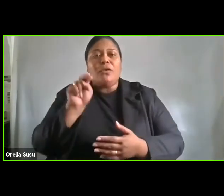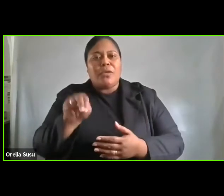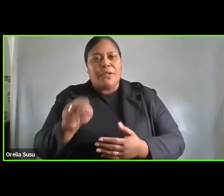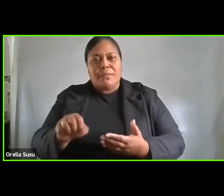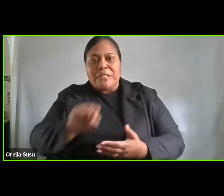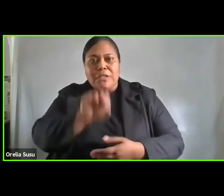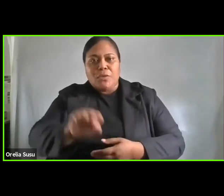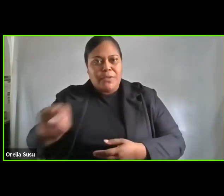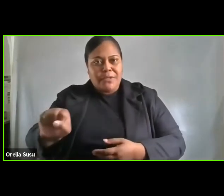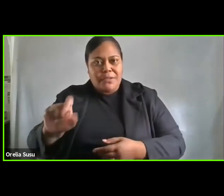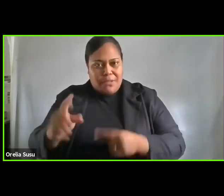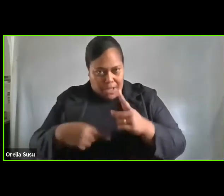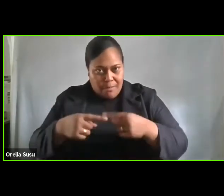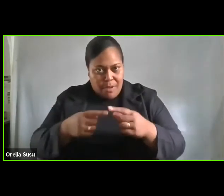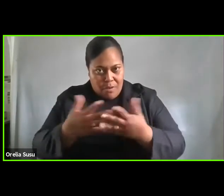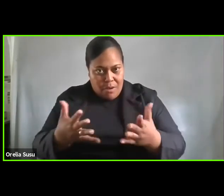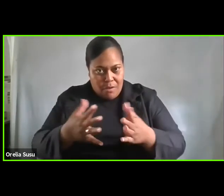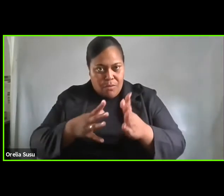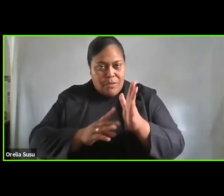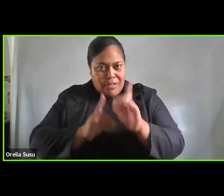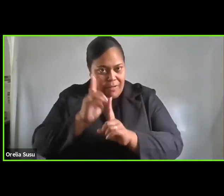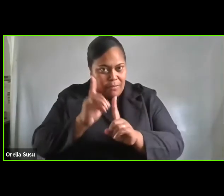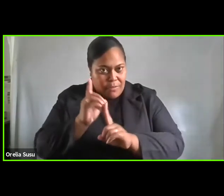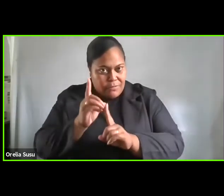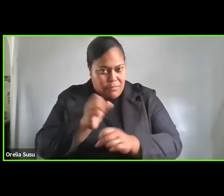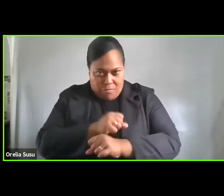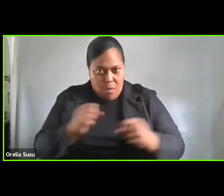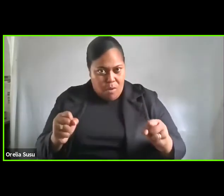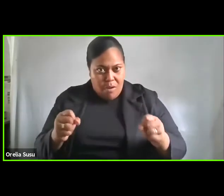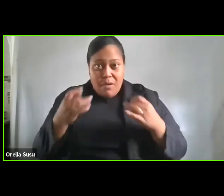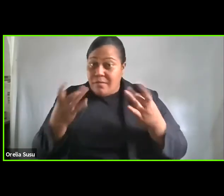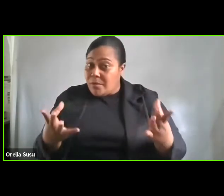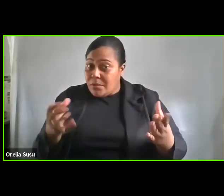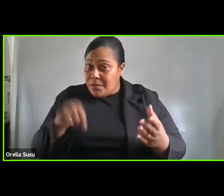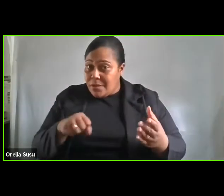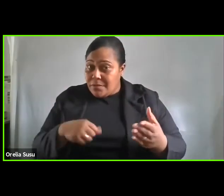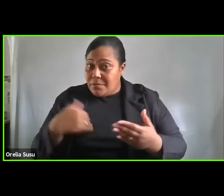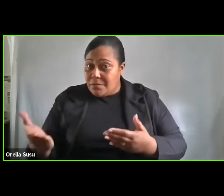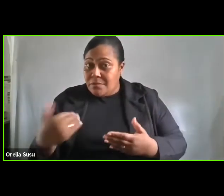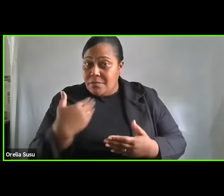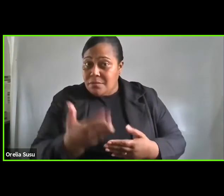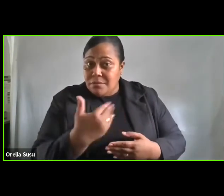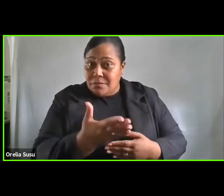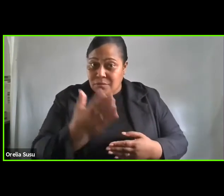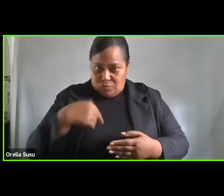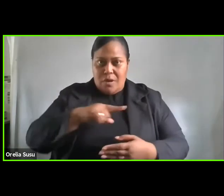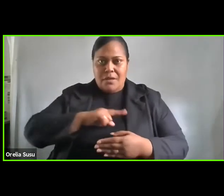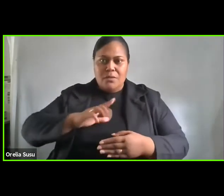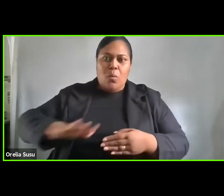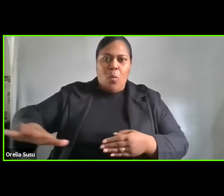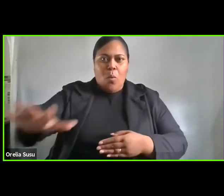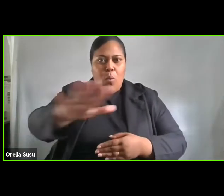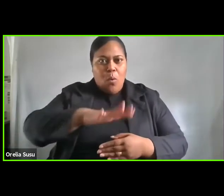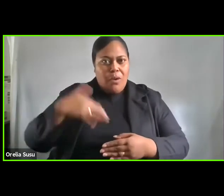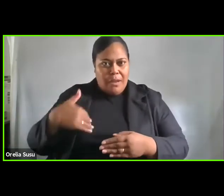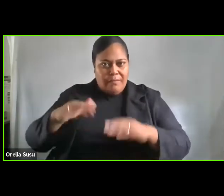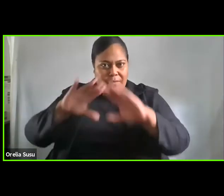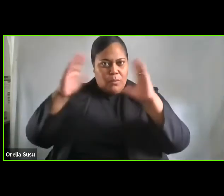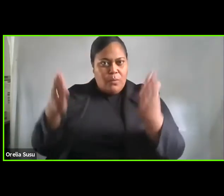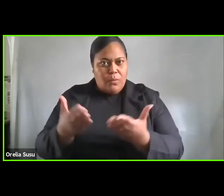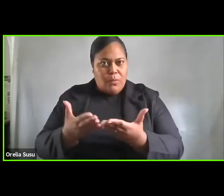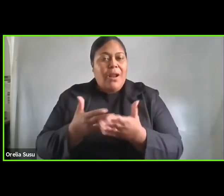how power is available or not to all of us who live in this world and how we treat each other other